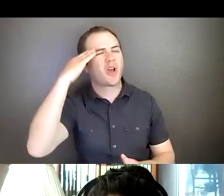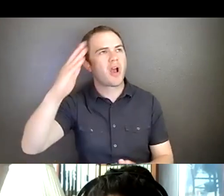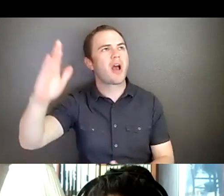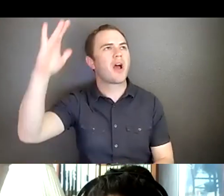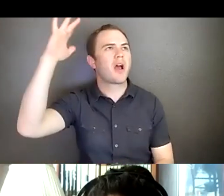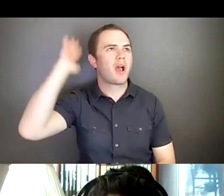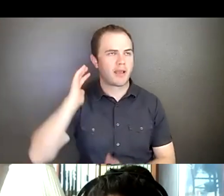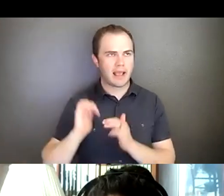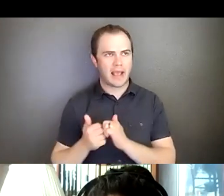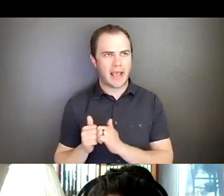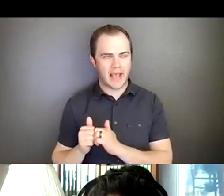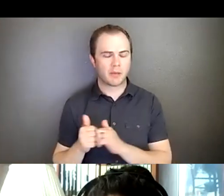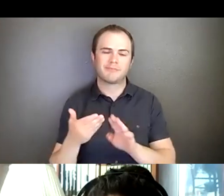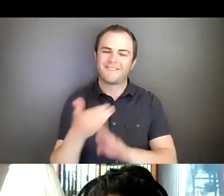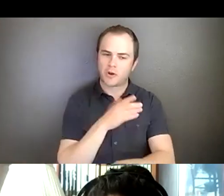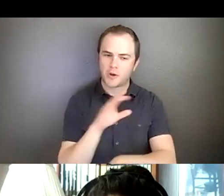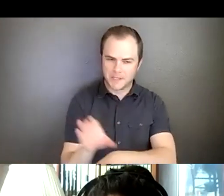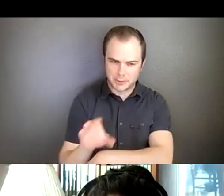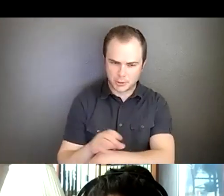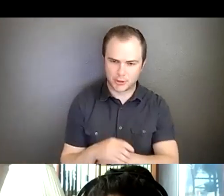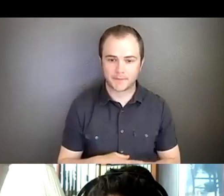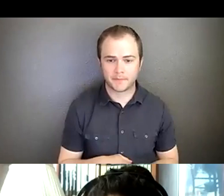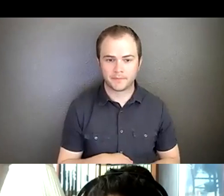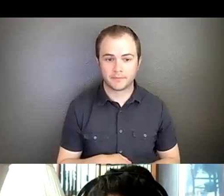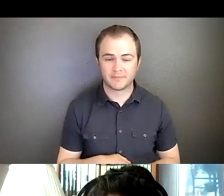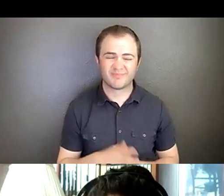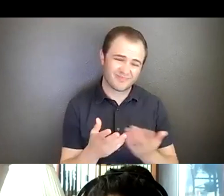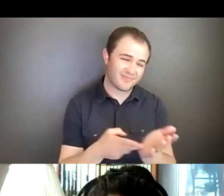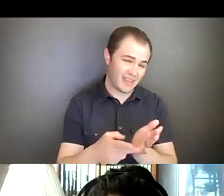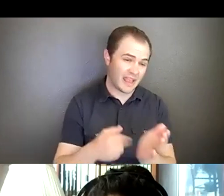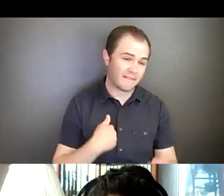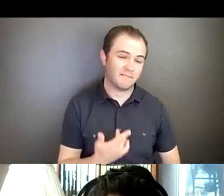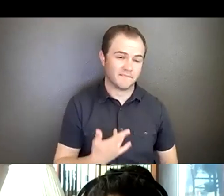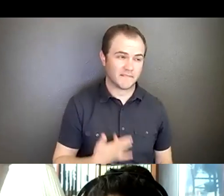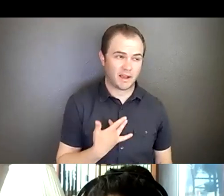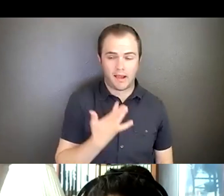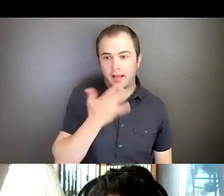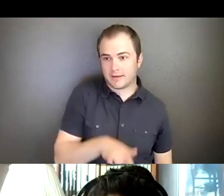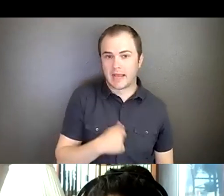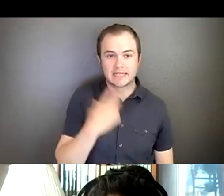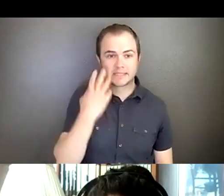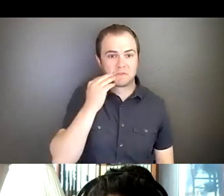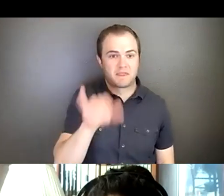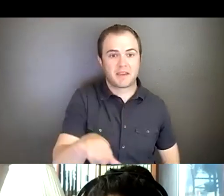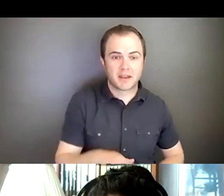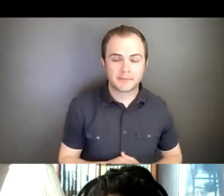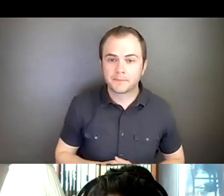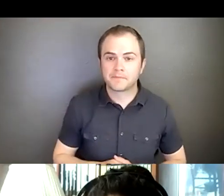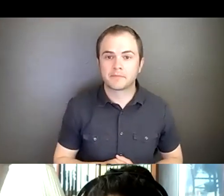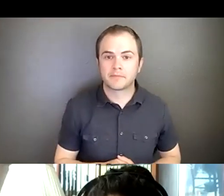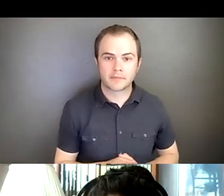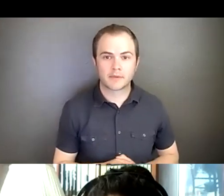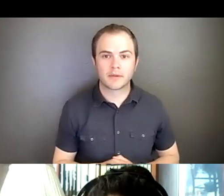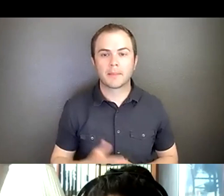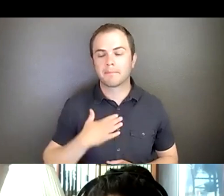prior to the computer age. And I feel really lucky to have done that. So my typography